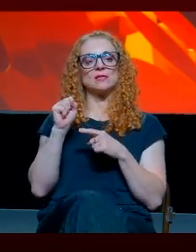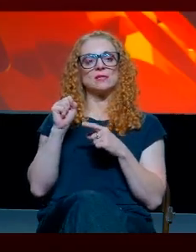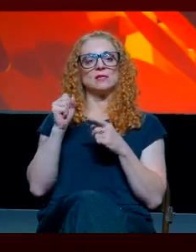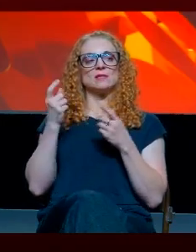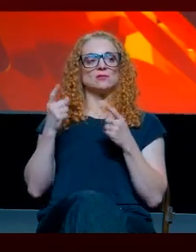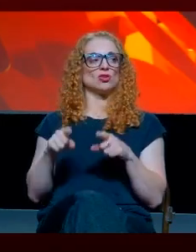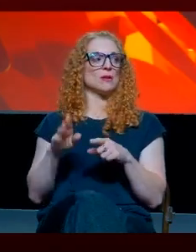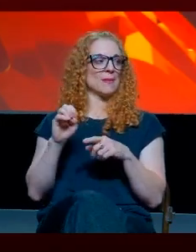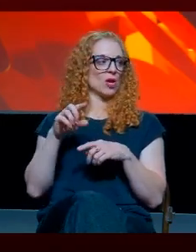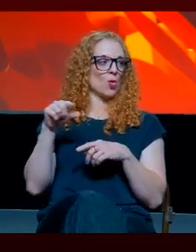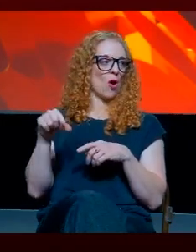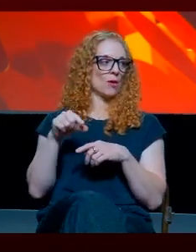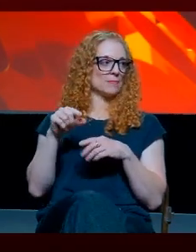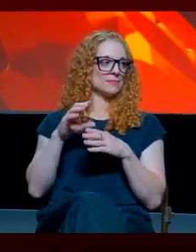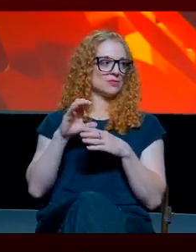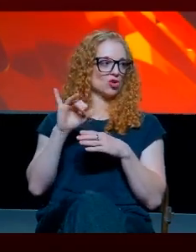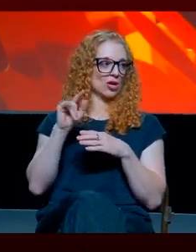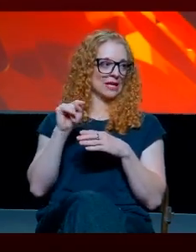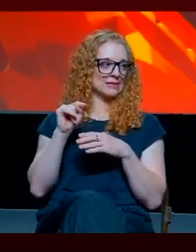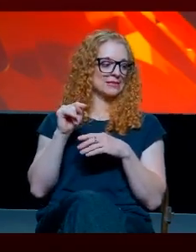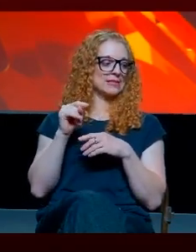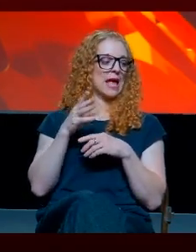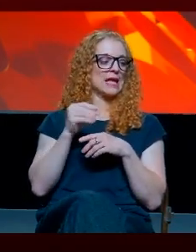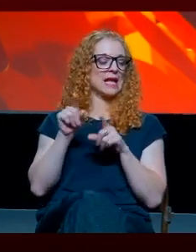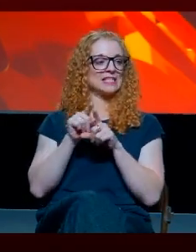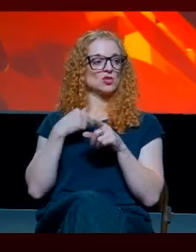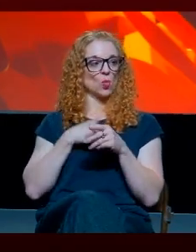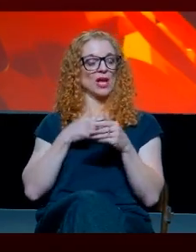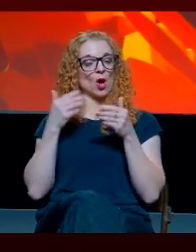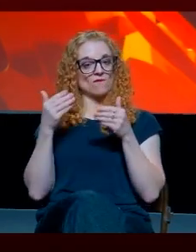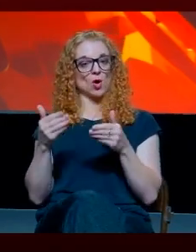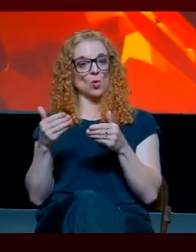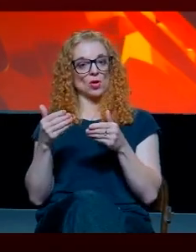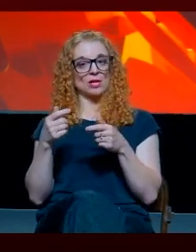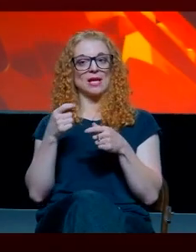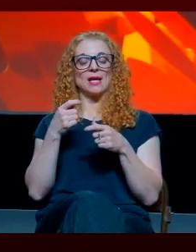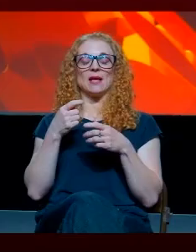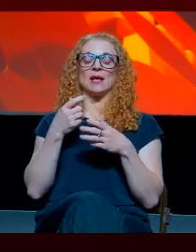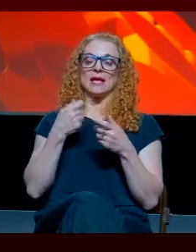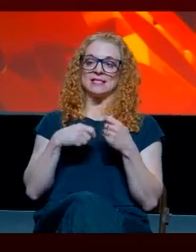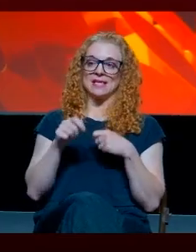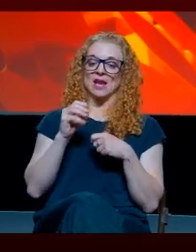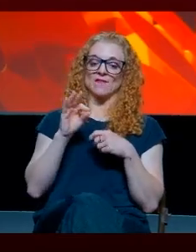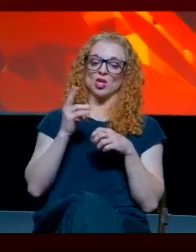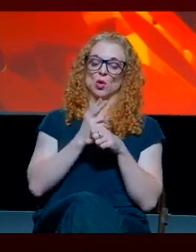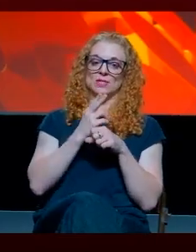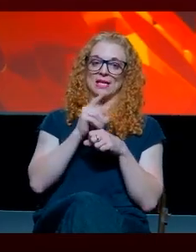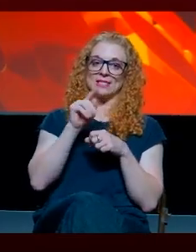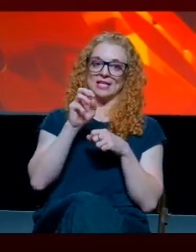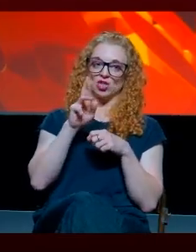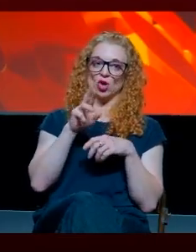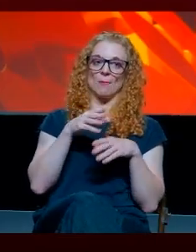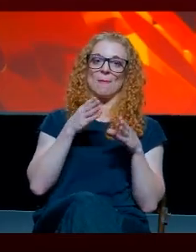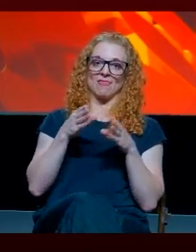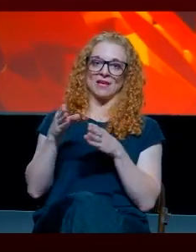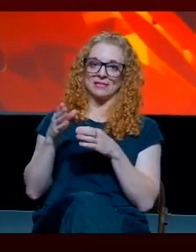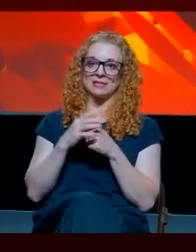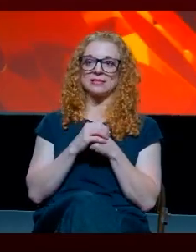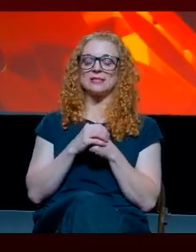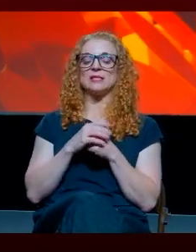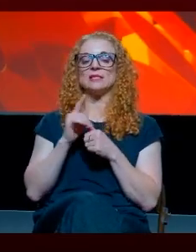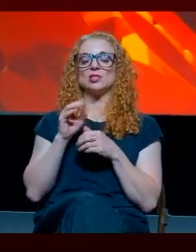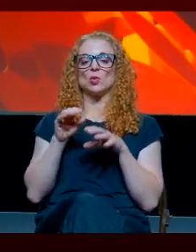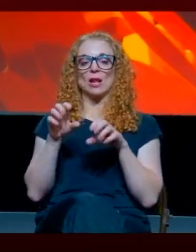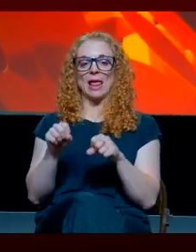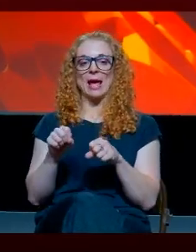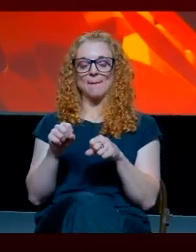to be quantum circuits. And as we go forward, rather than using tensor methods to claim